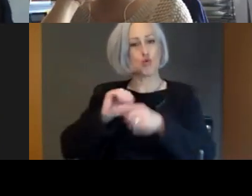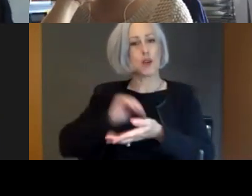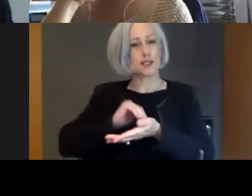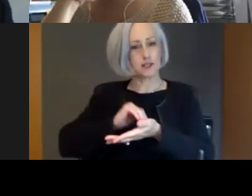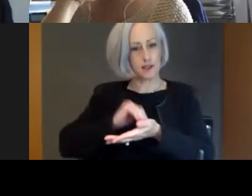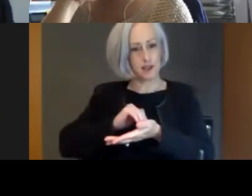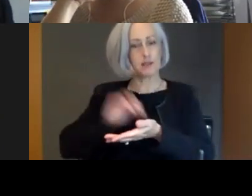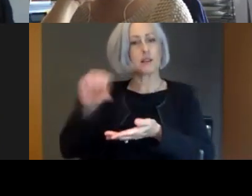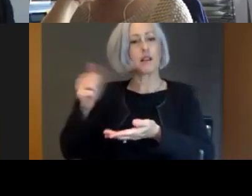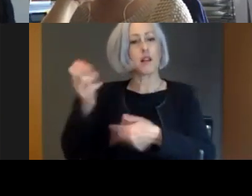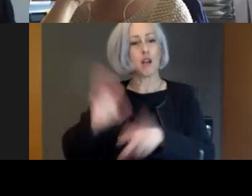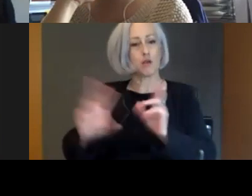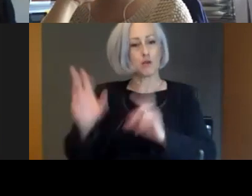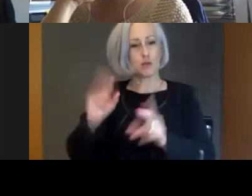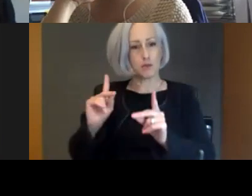others